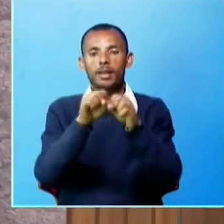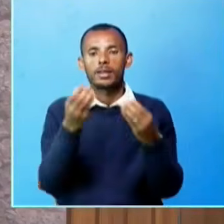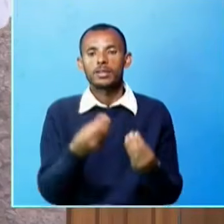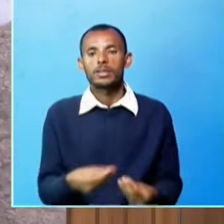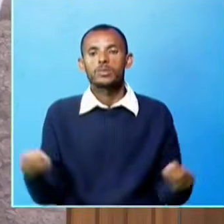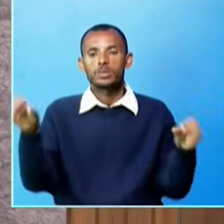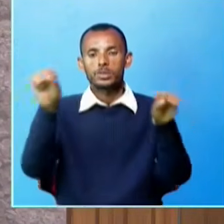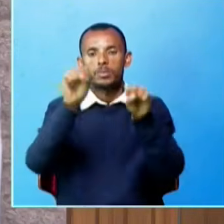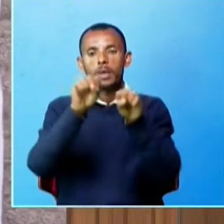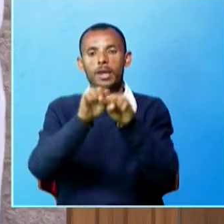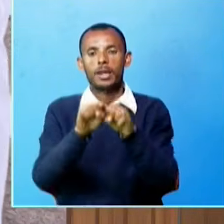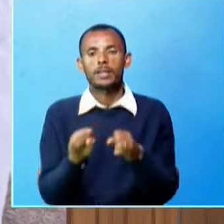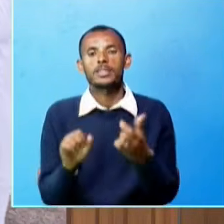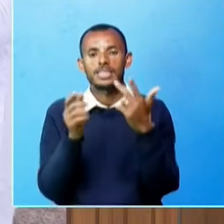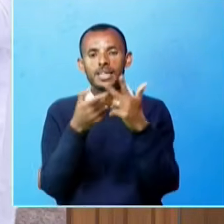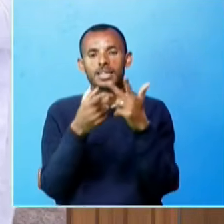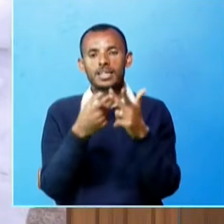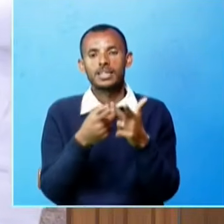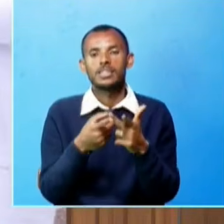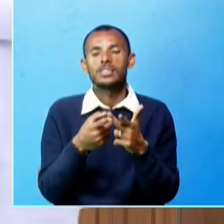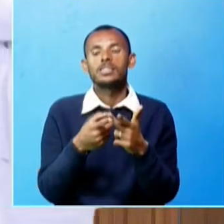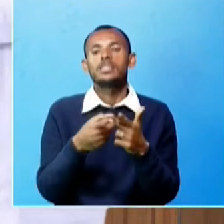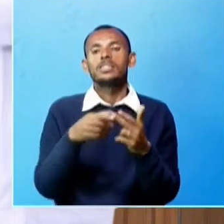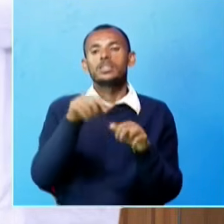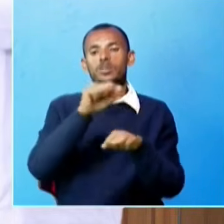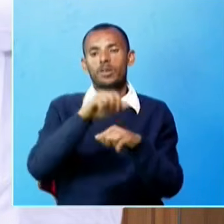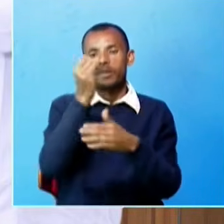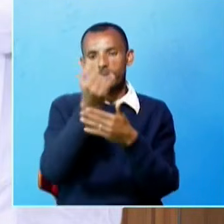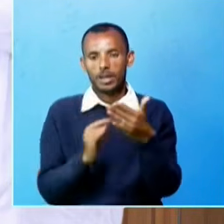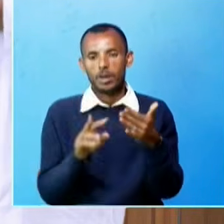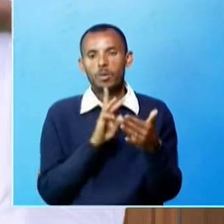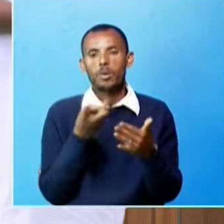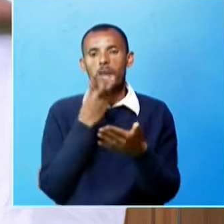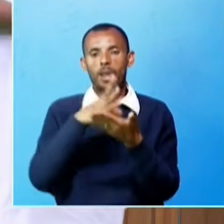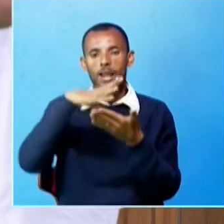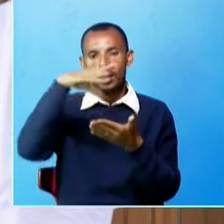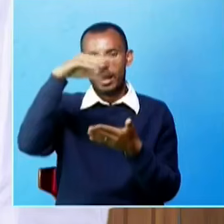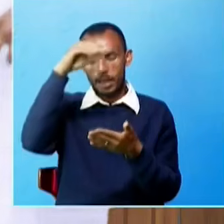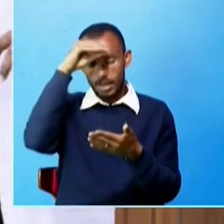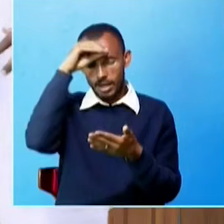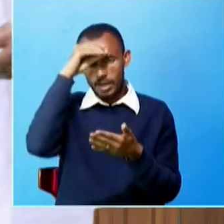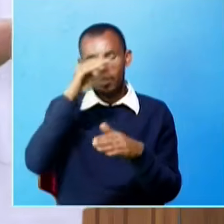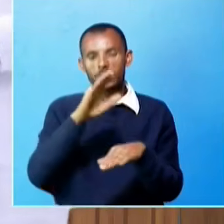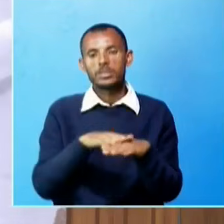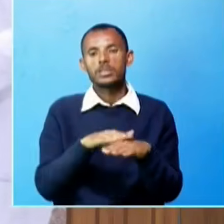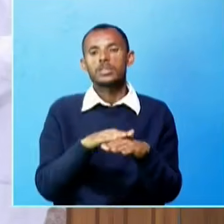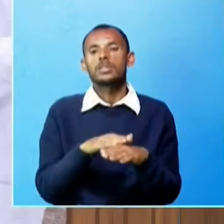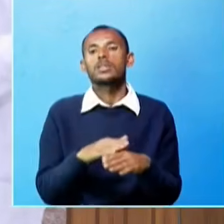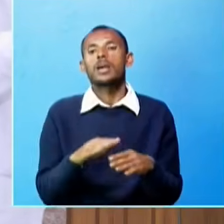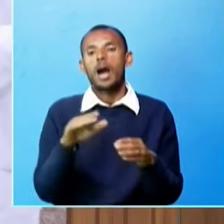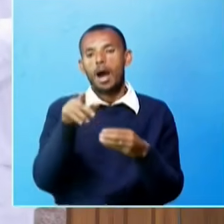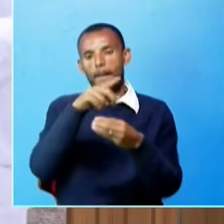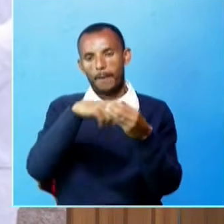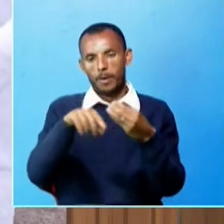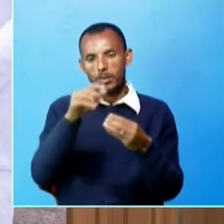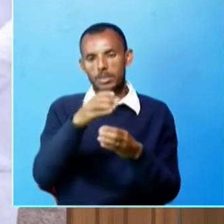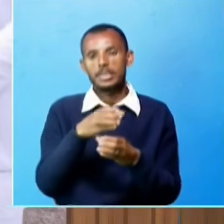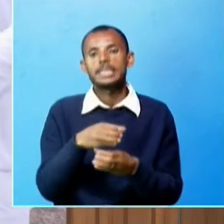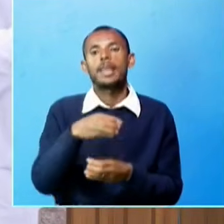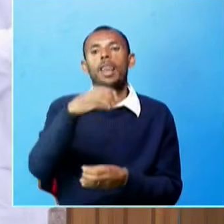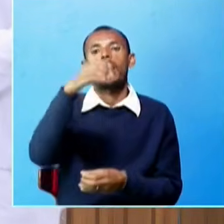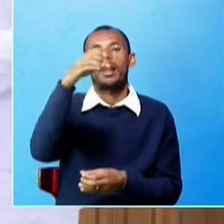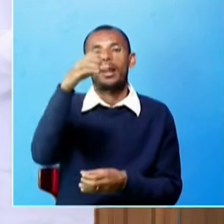sphere. And the third solid figure that we will have a discussion on this unit is about a